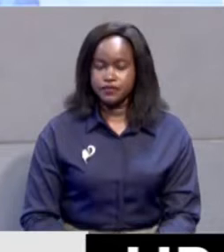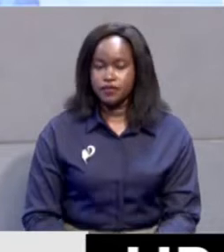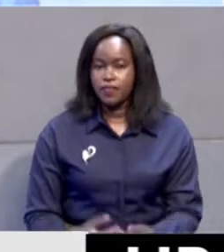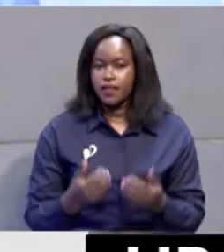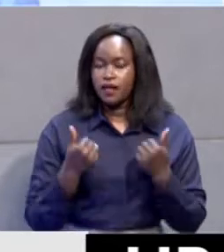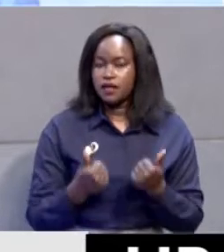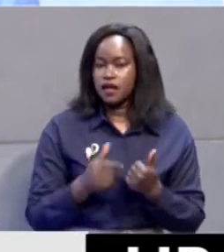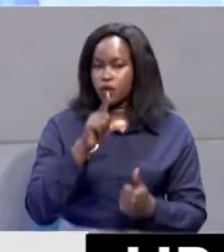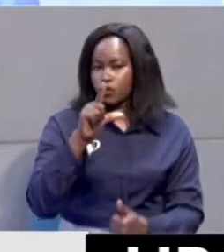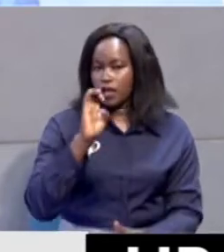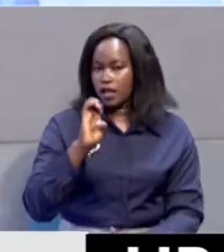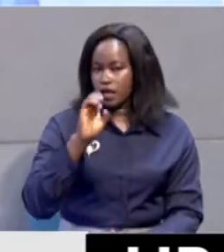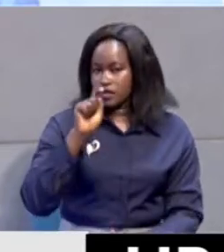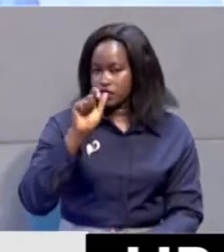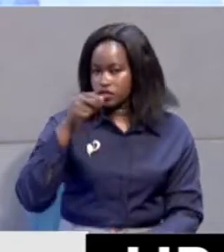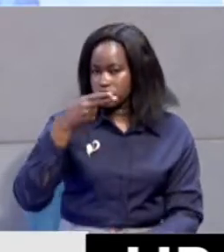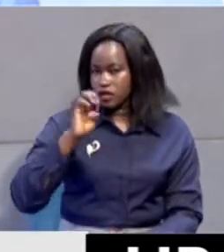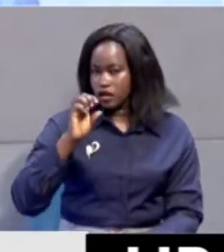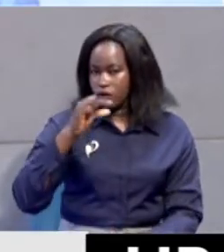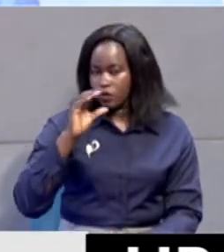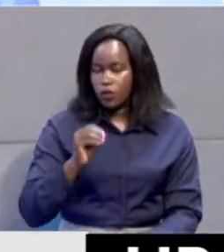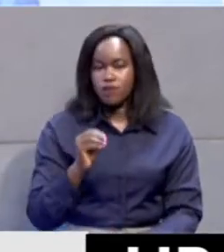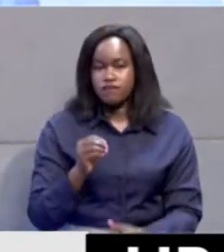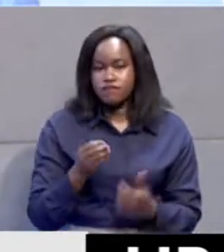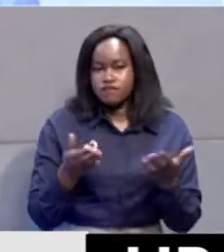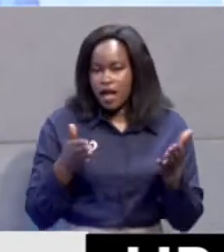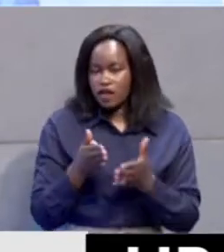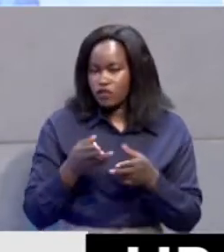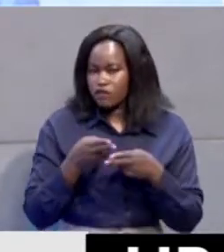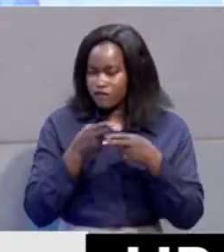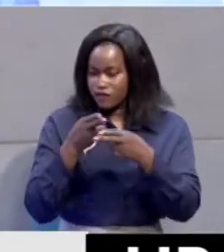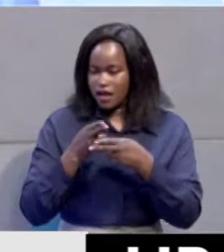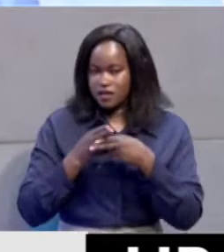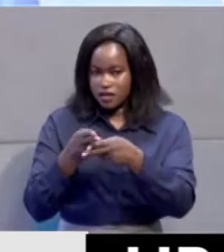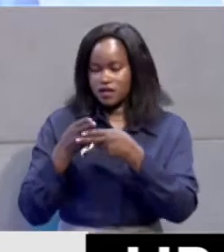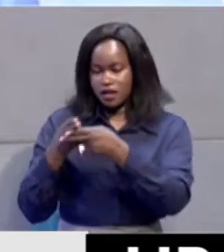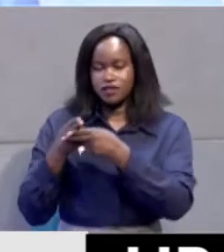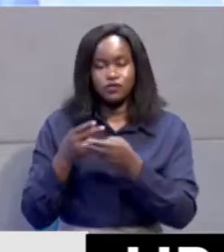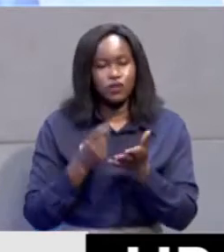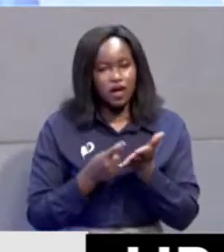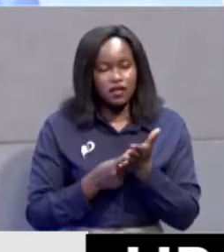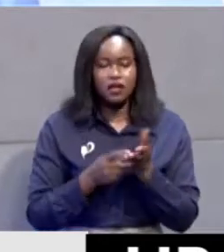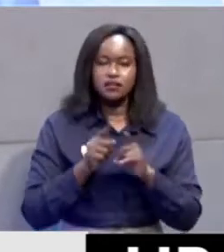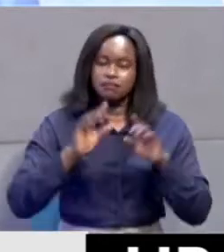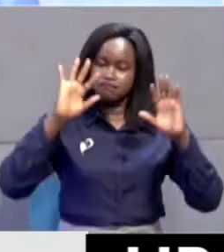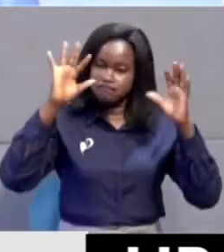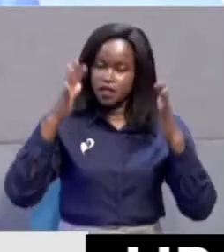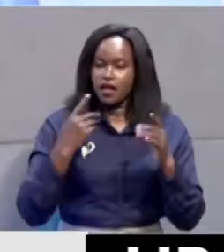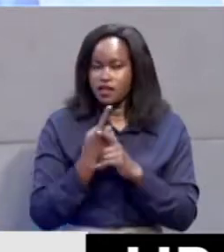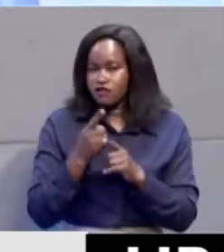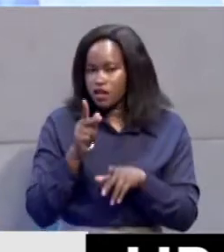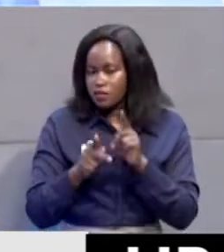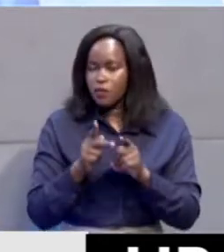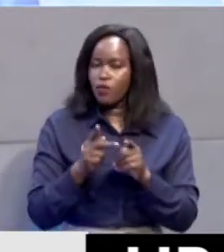And let's say go, Microfinance Uganda has commended different women groups and individuals who have promoted a savings culture